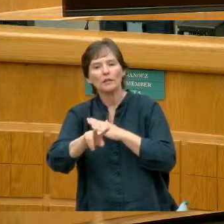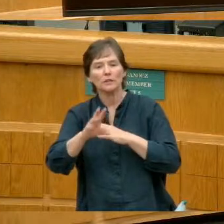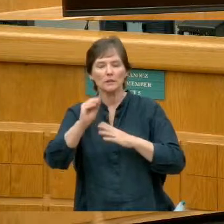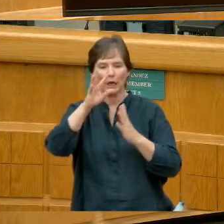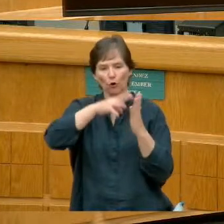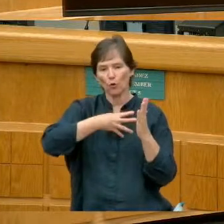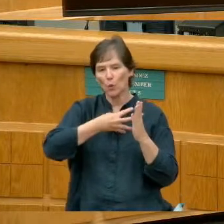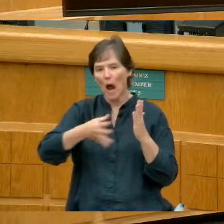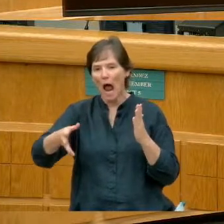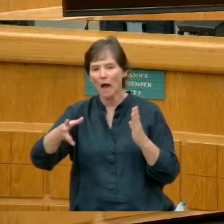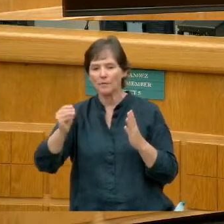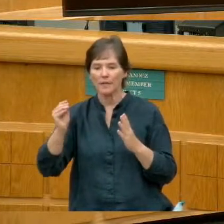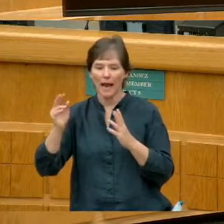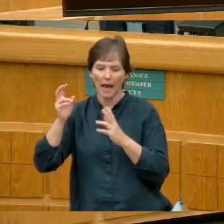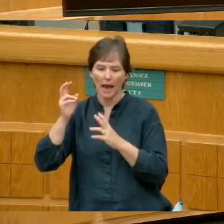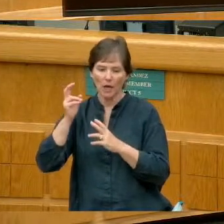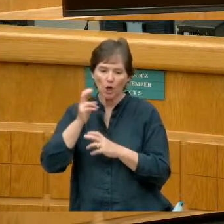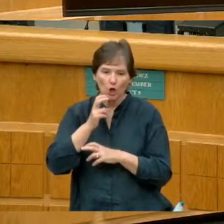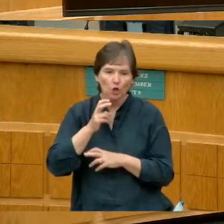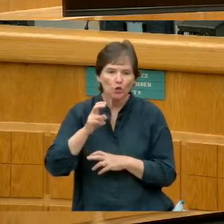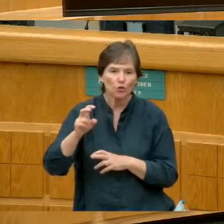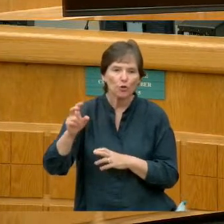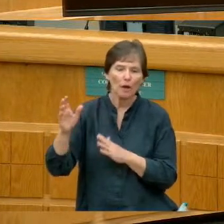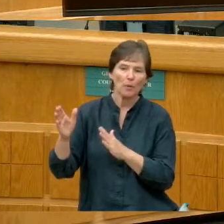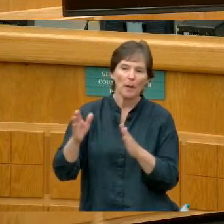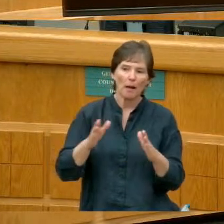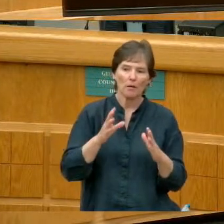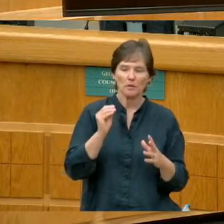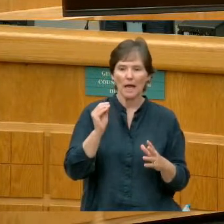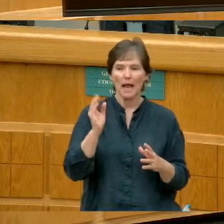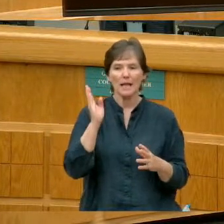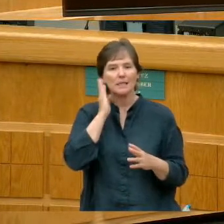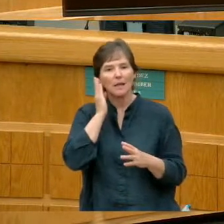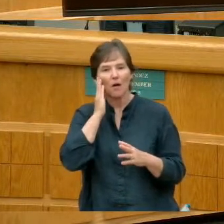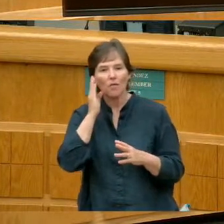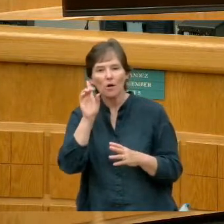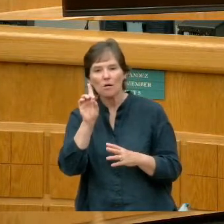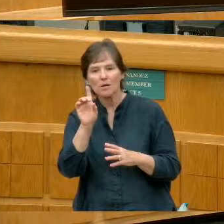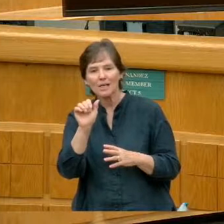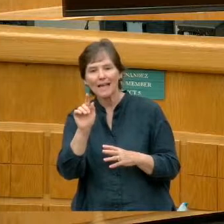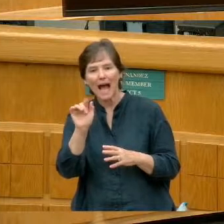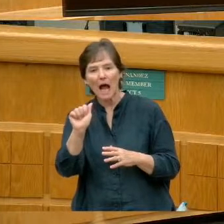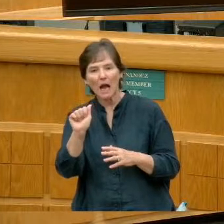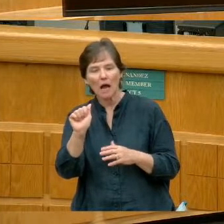travel patterns through telephone data, cell phone data updated for tomorrow.